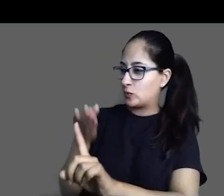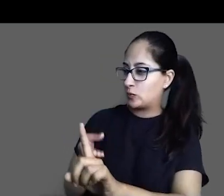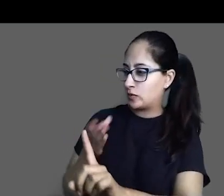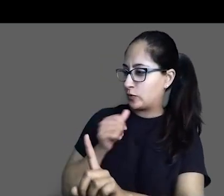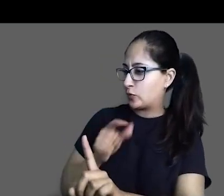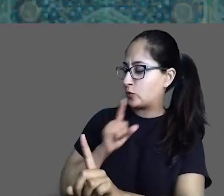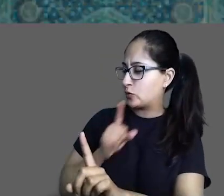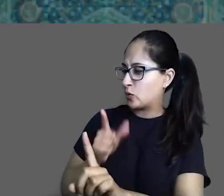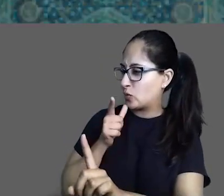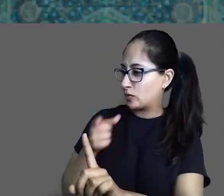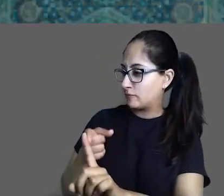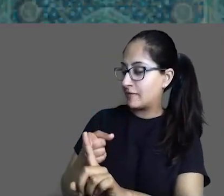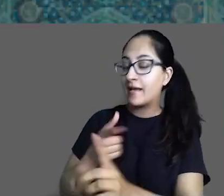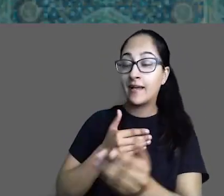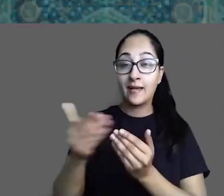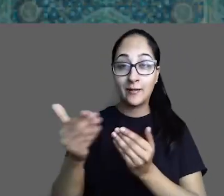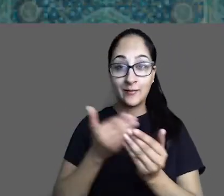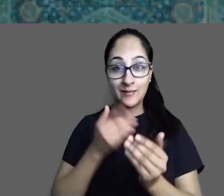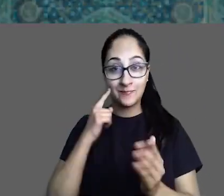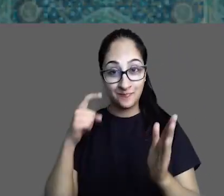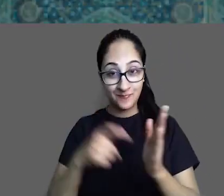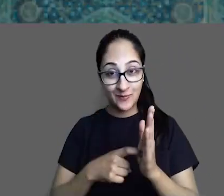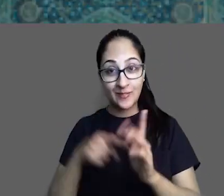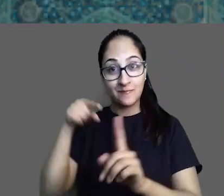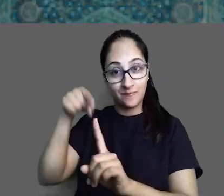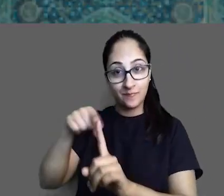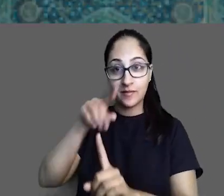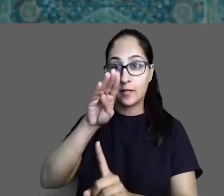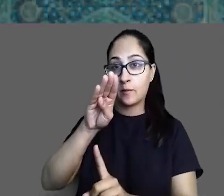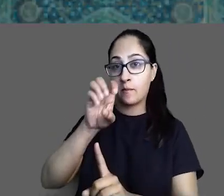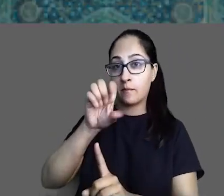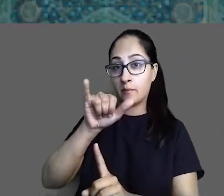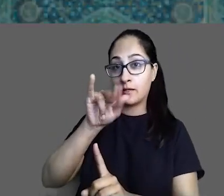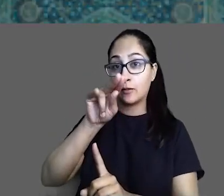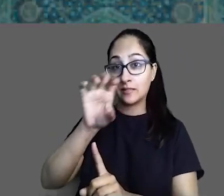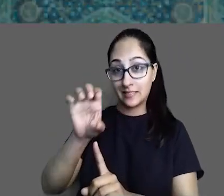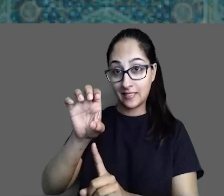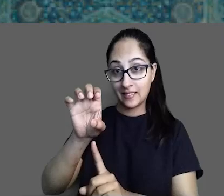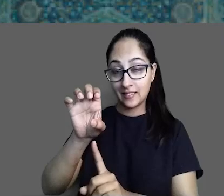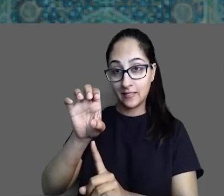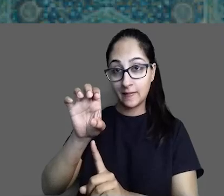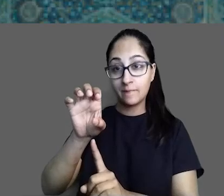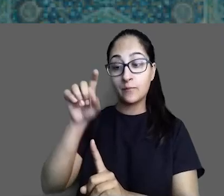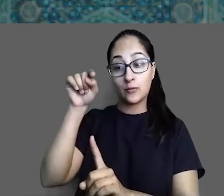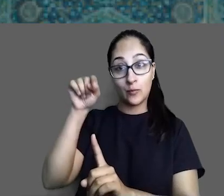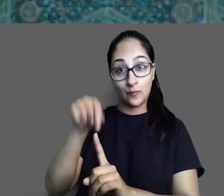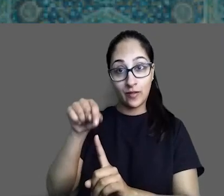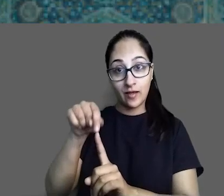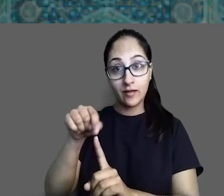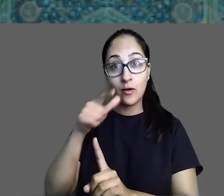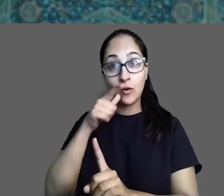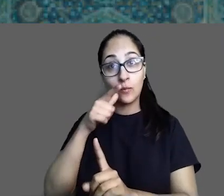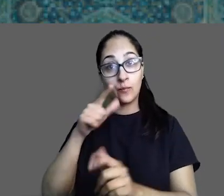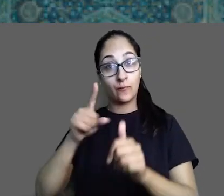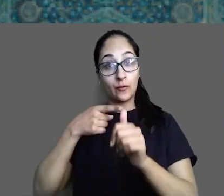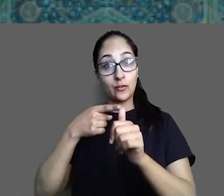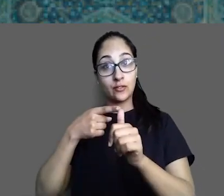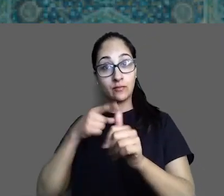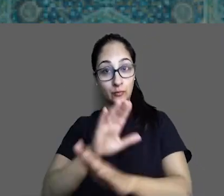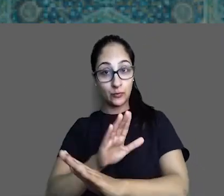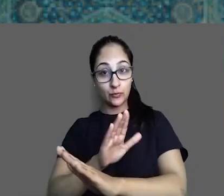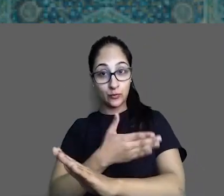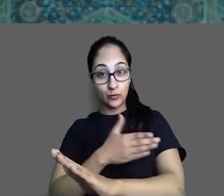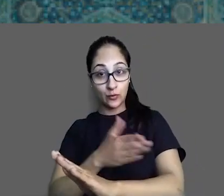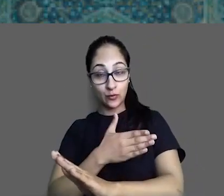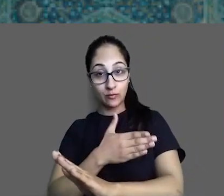was. And to cut the long story very short, she was featured on the lead single of Beyonce's latest album. So that.